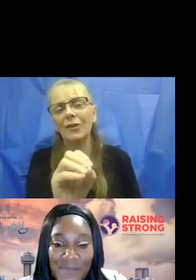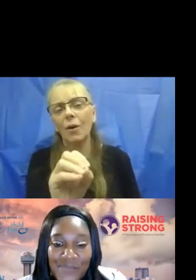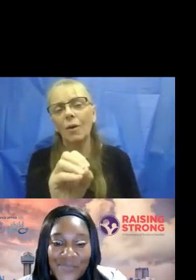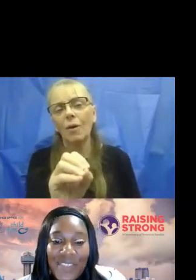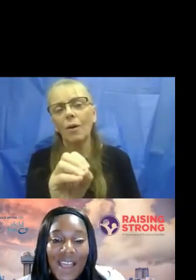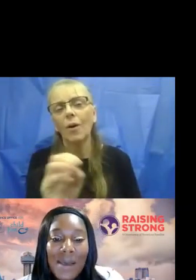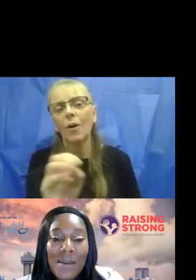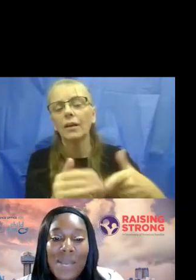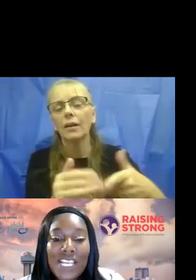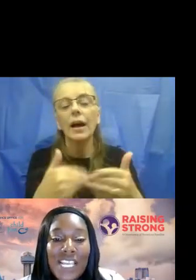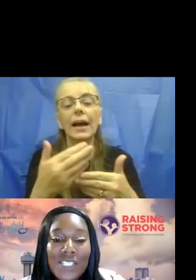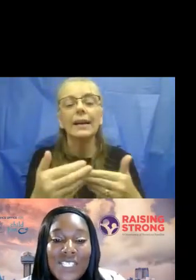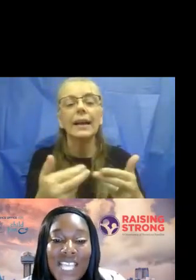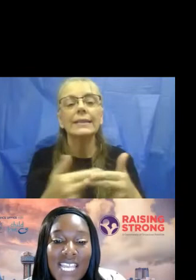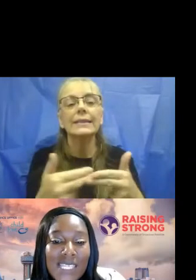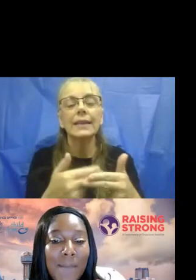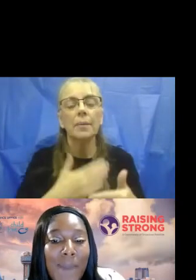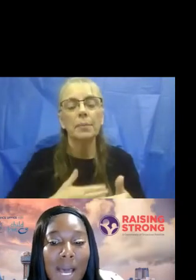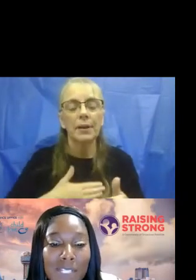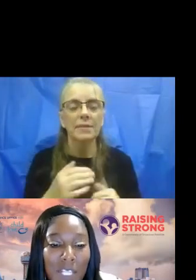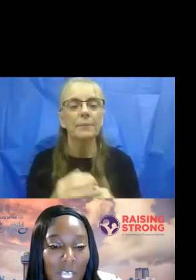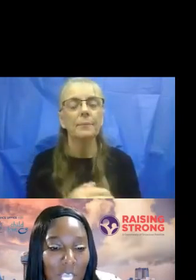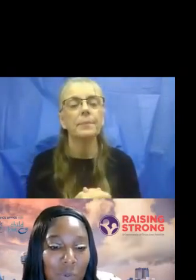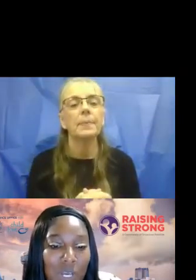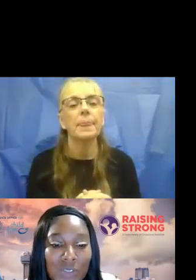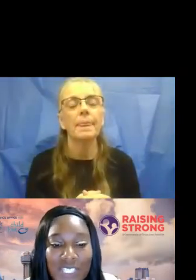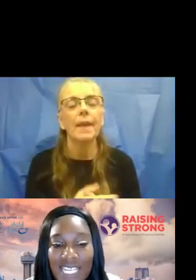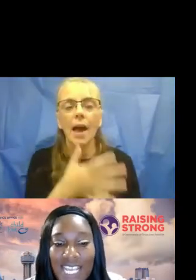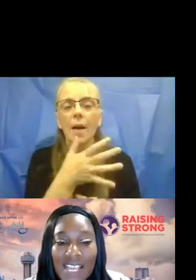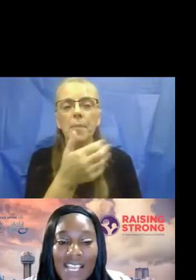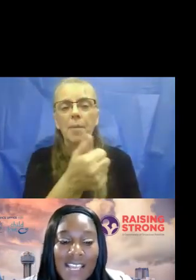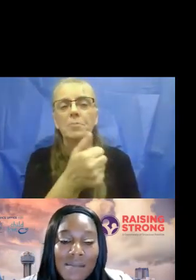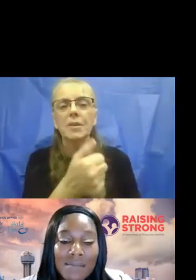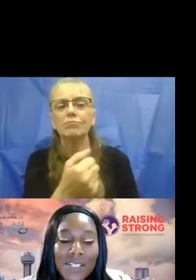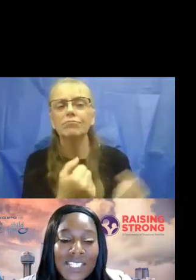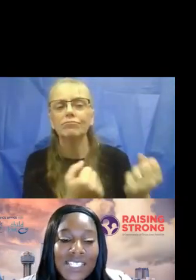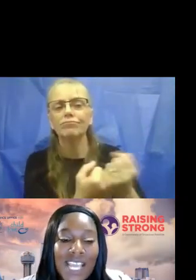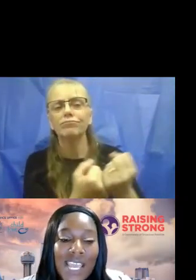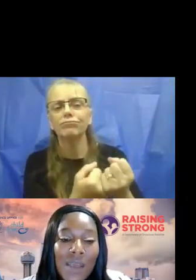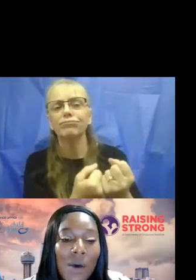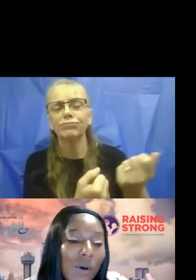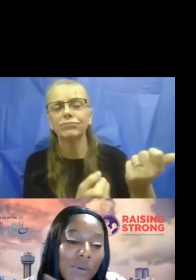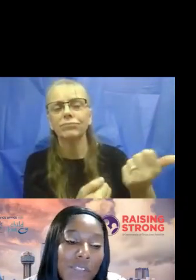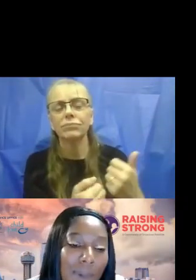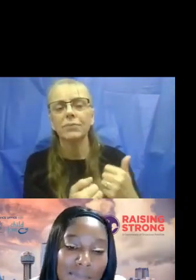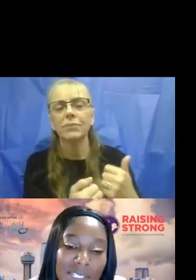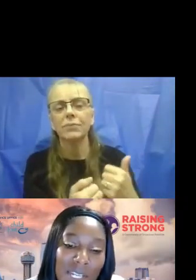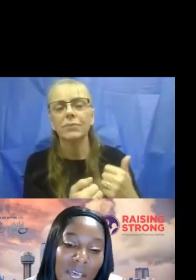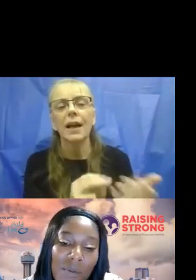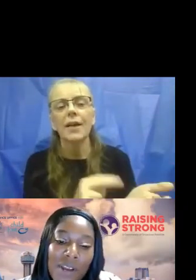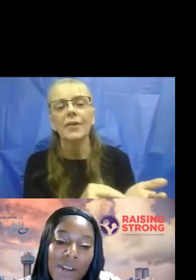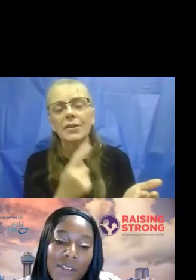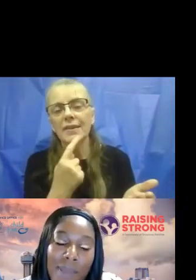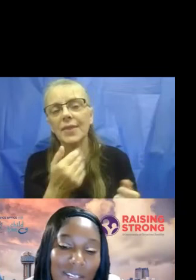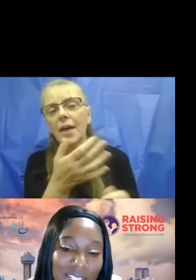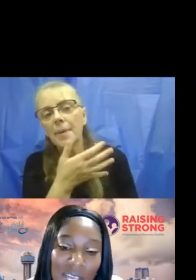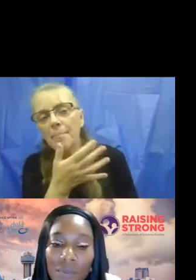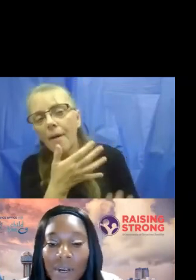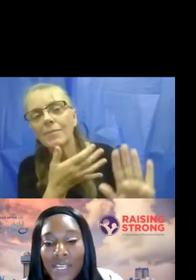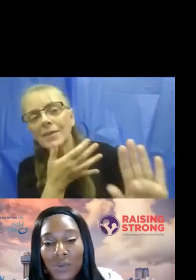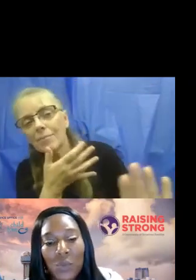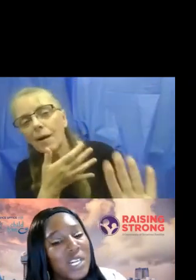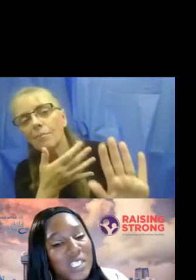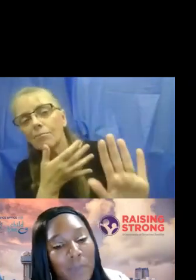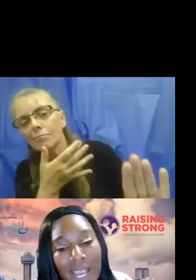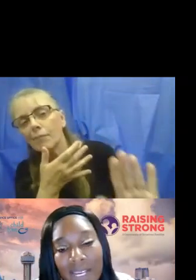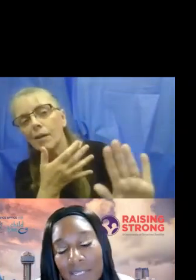Sylvia. And you say the moms are the heroes, and nurses say, oh, well, the moms did all the work, or the parents did all the